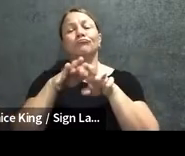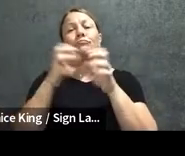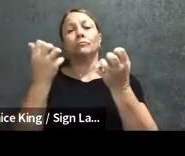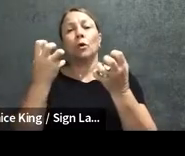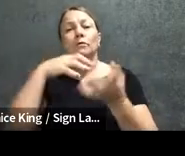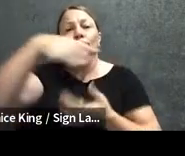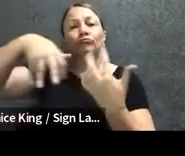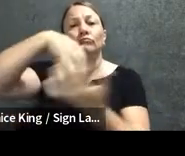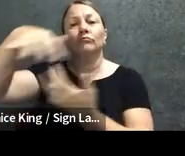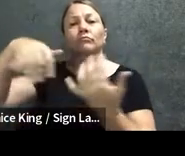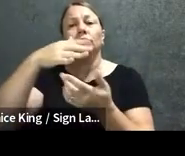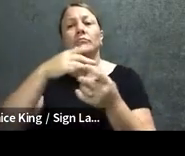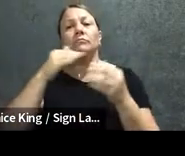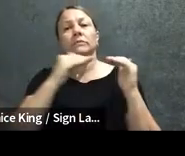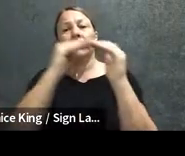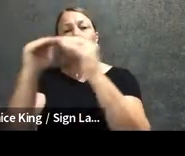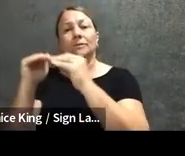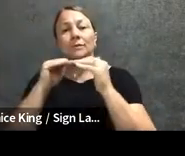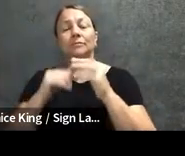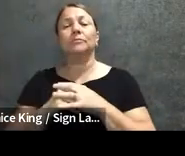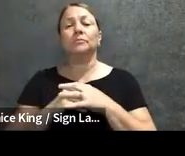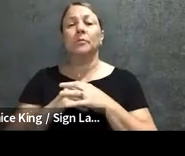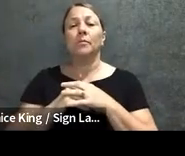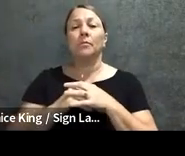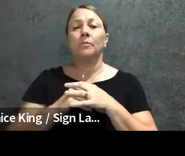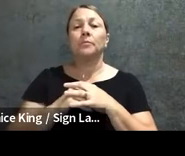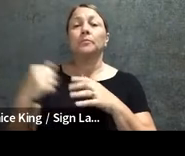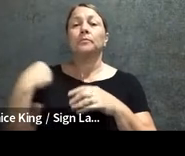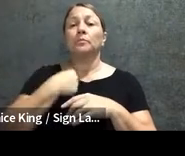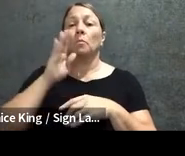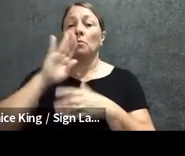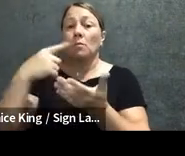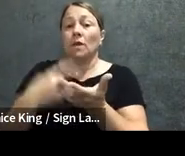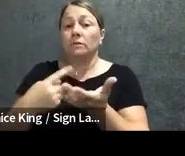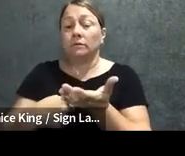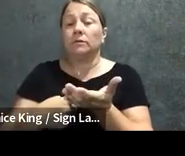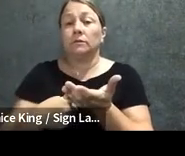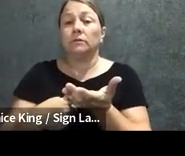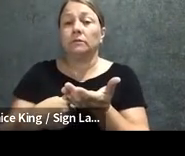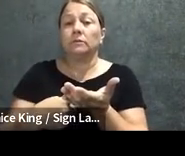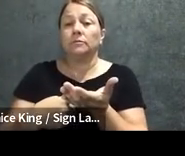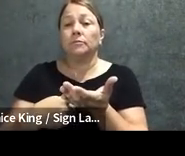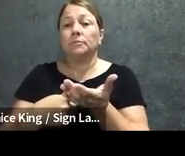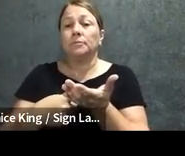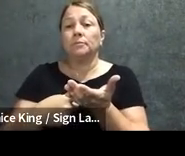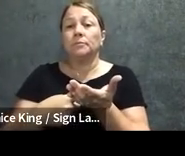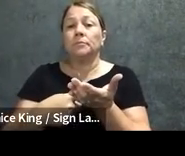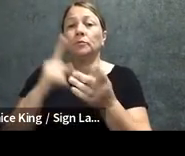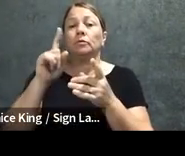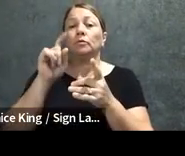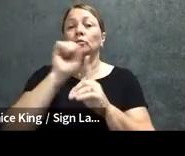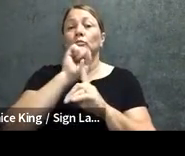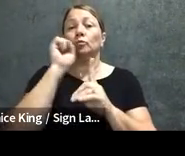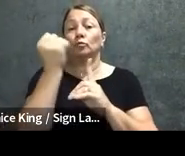focus on the economic, although we also are going to mention the social mainstream